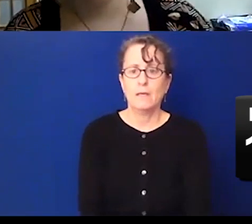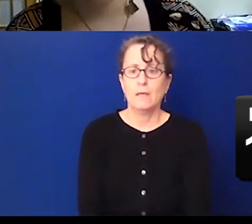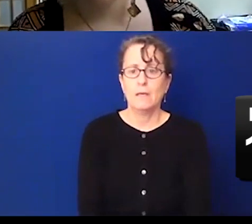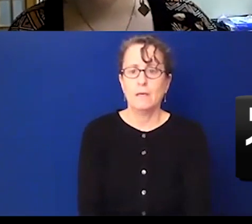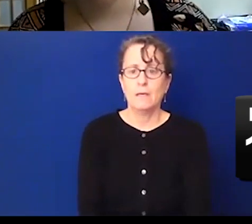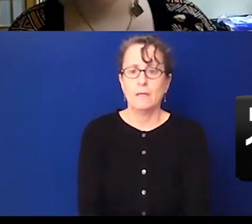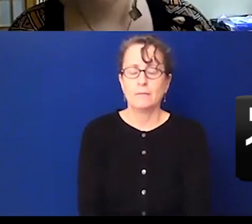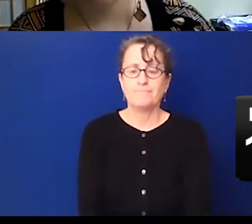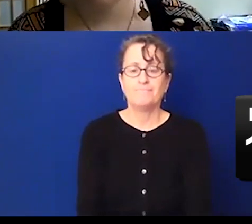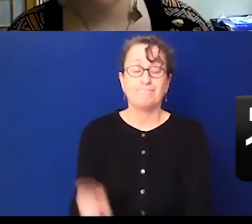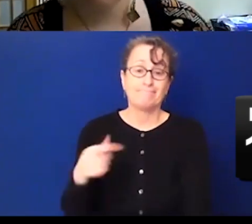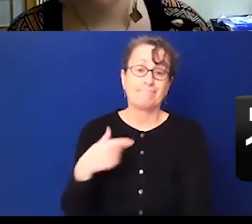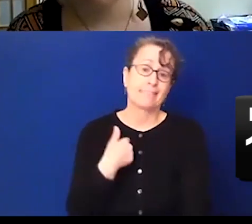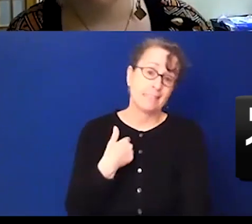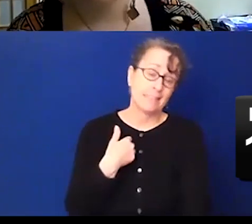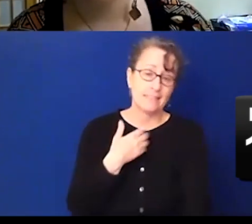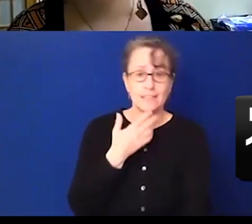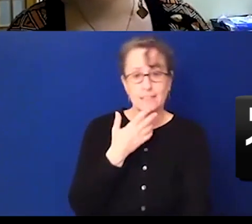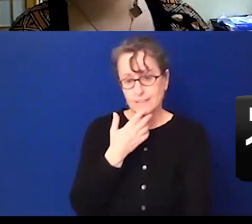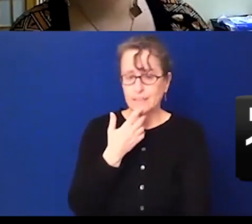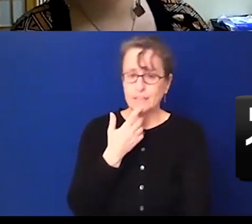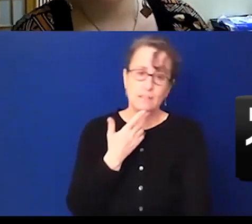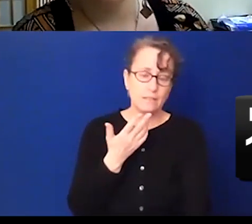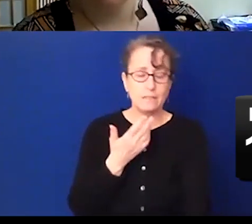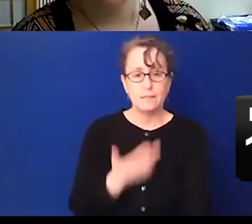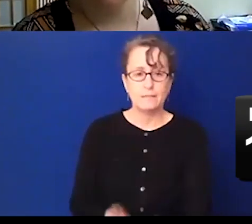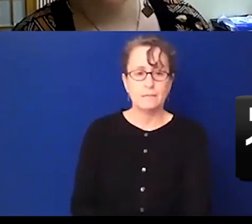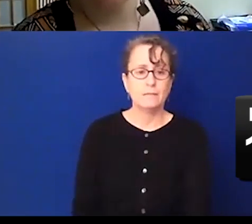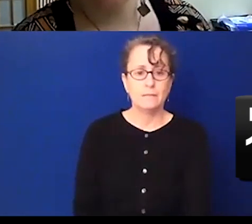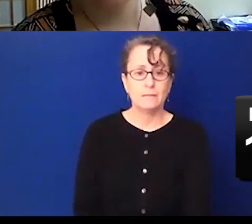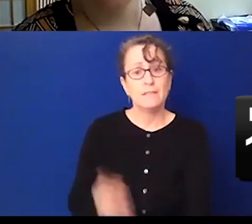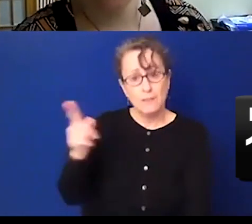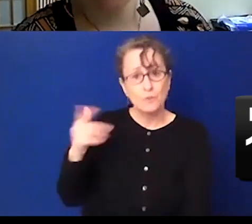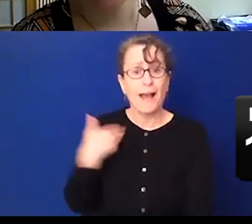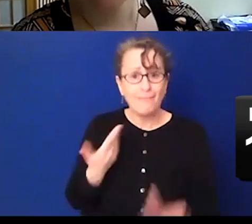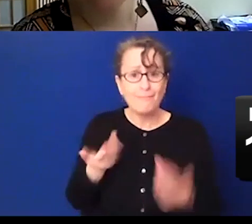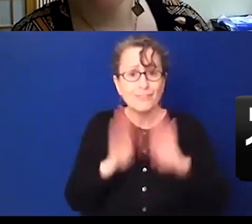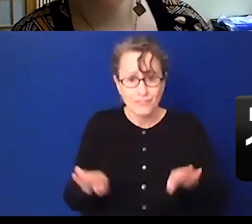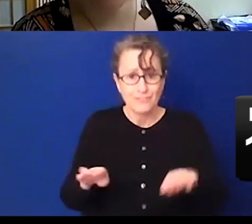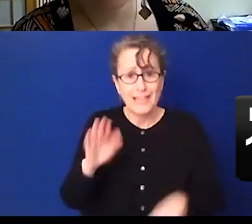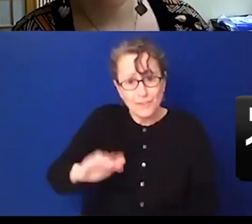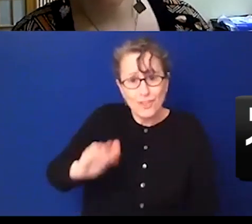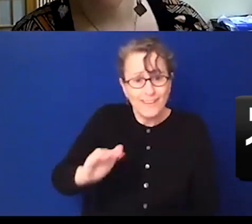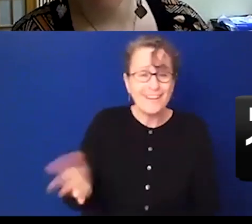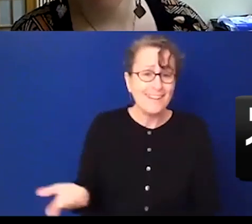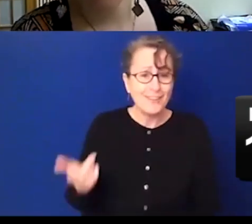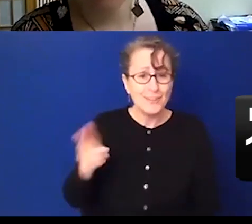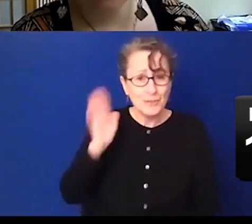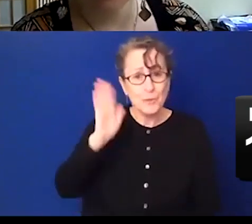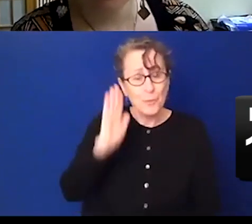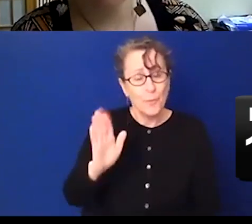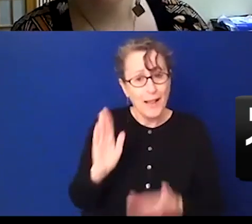Wow. Especially as one of the two members who actually would utilize this.